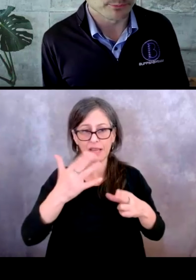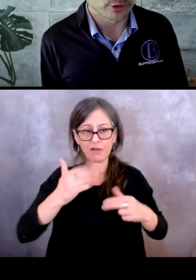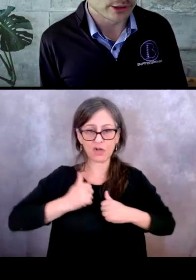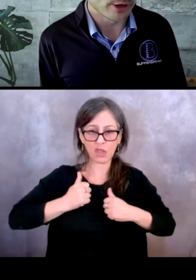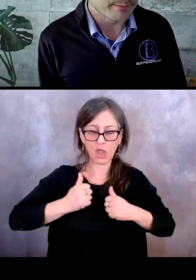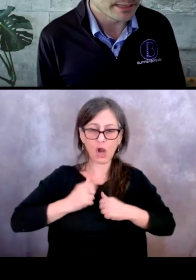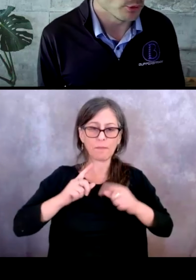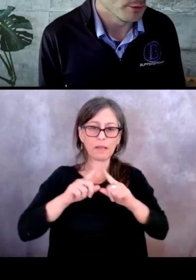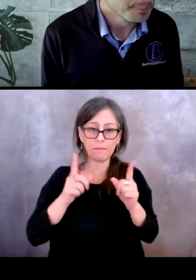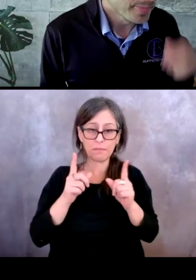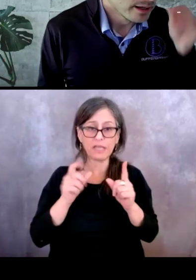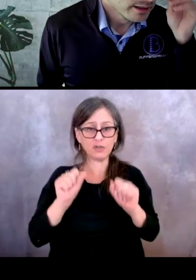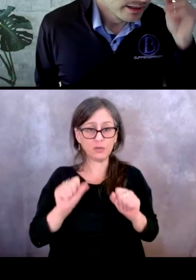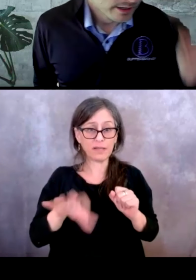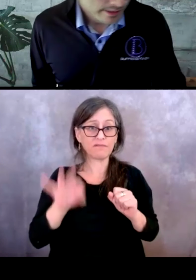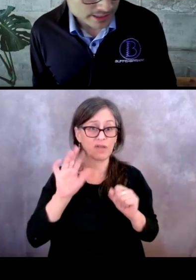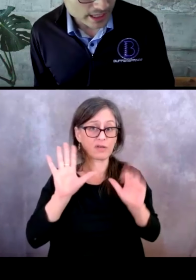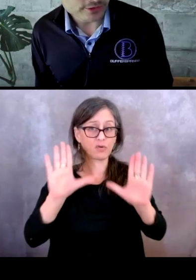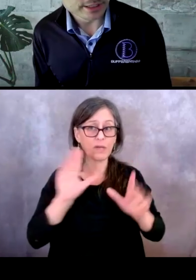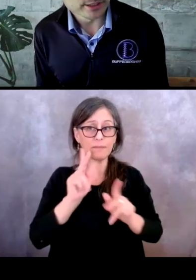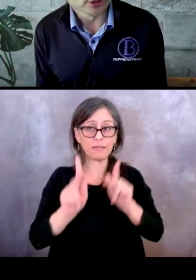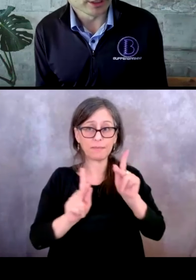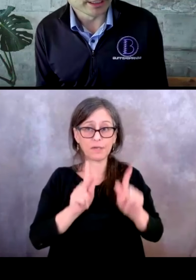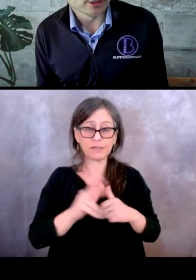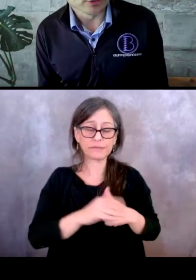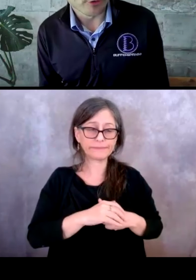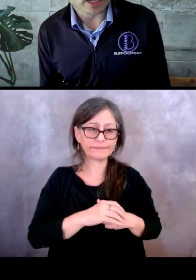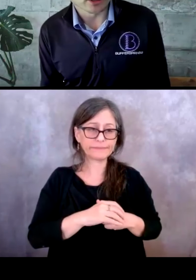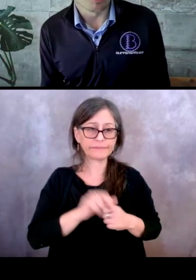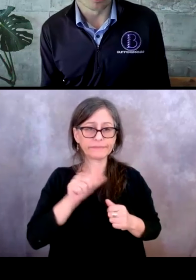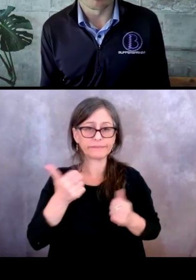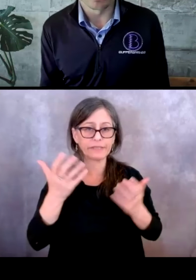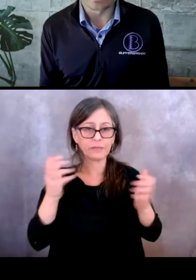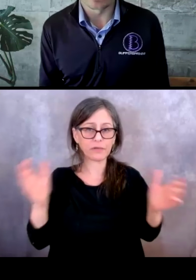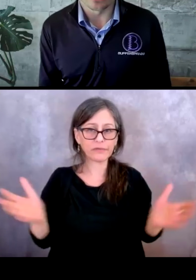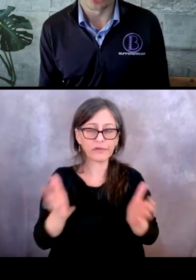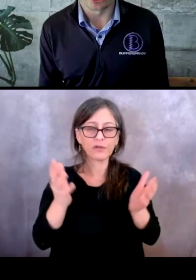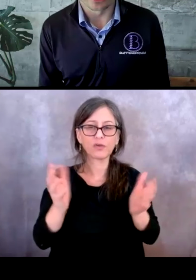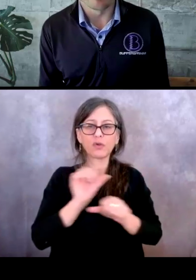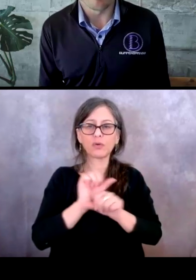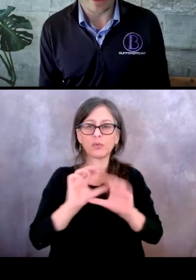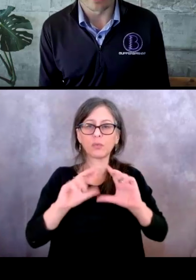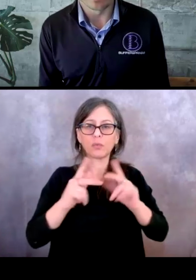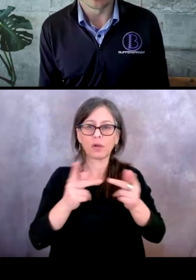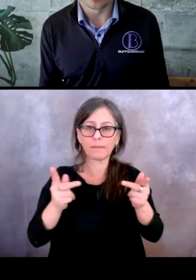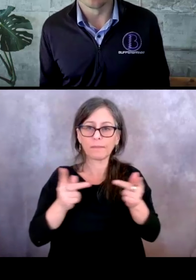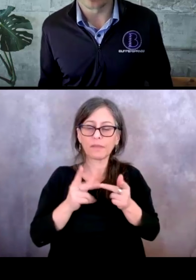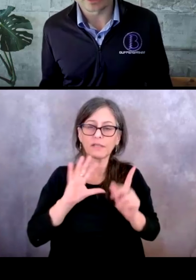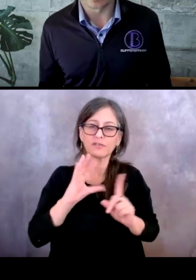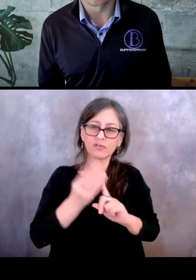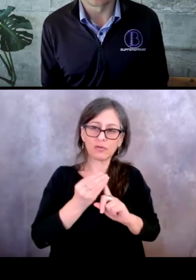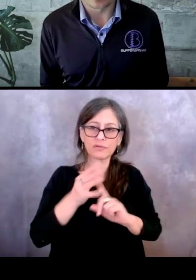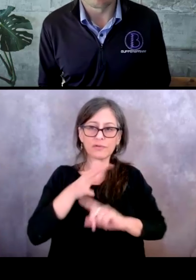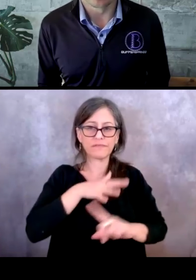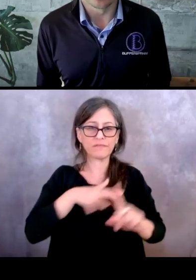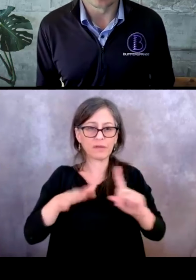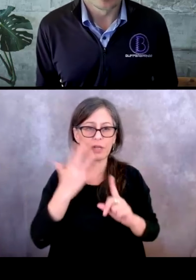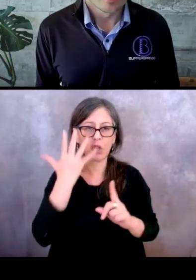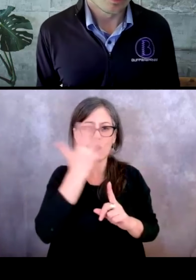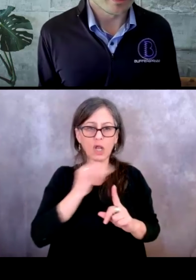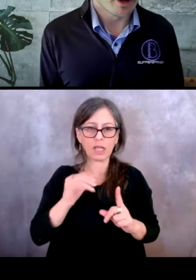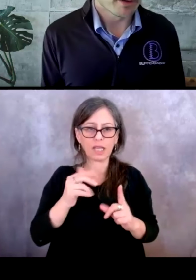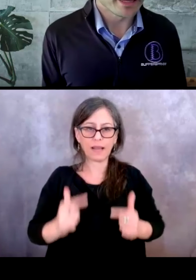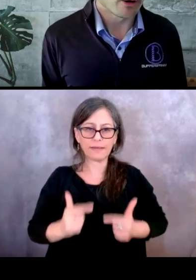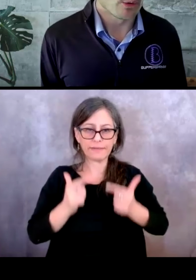can find some really great people. The other thing that they're looking to do is foster a workplace culture and an environment that looks like their